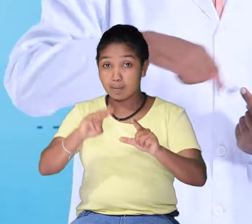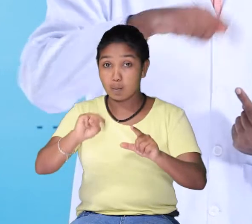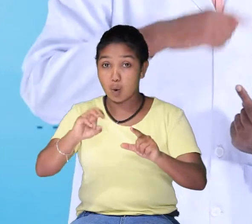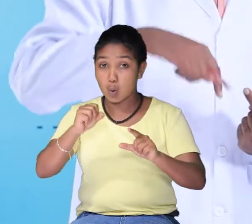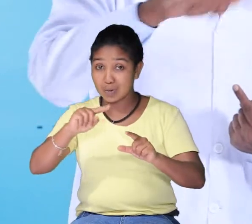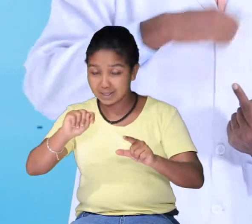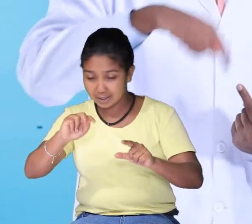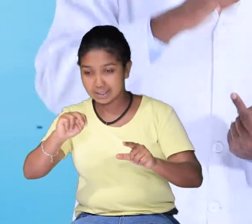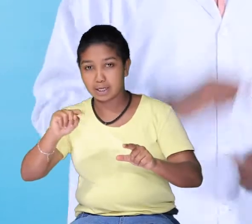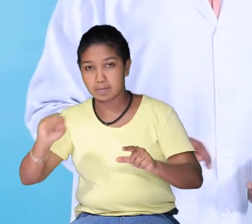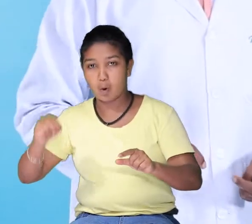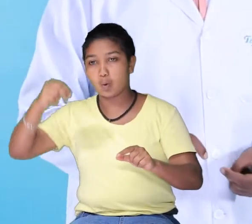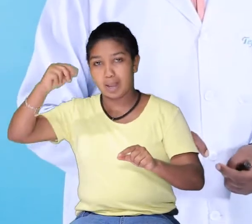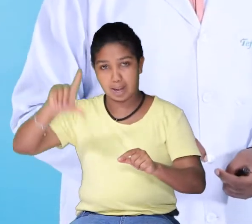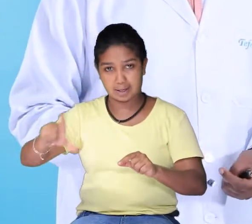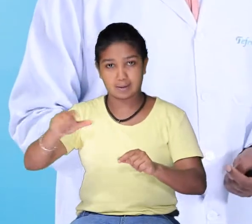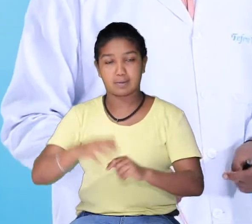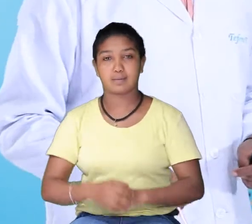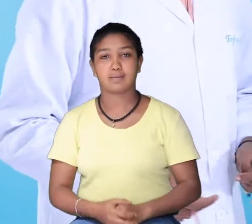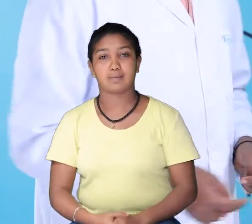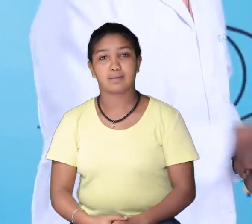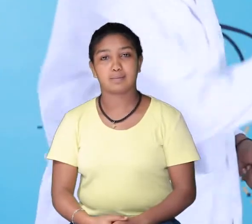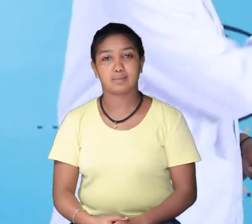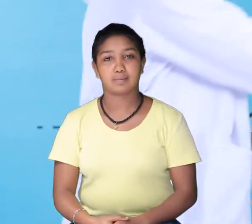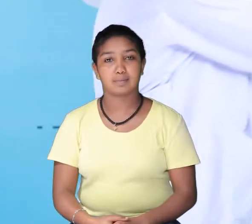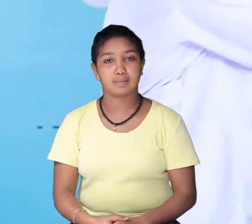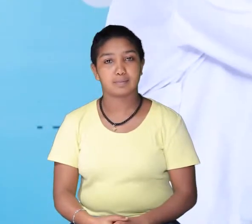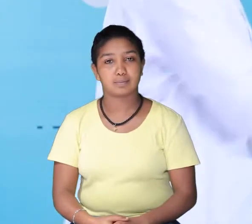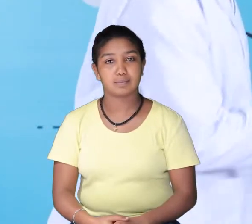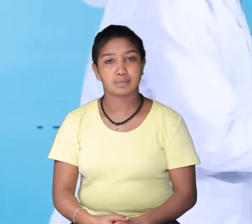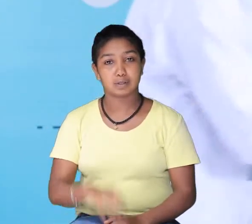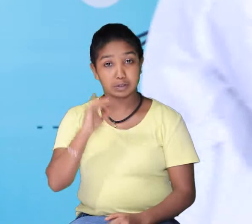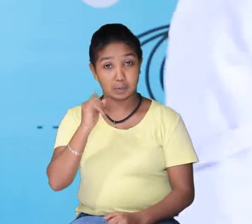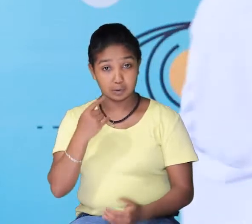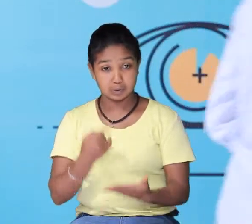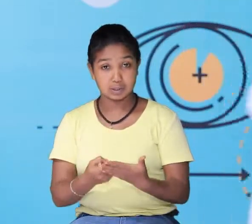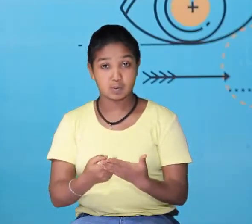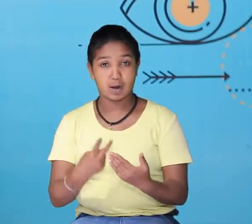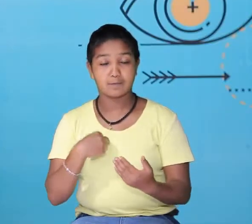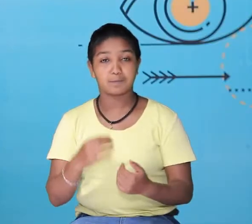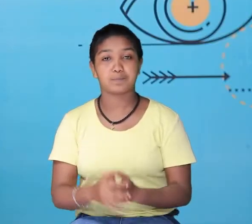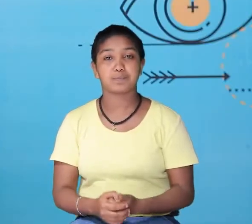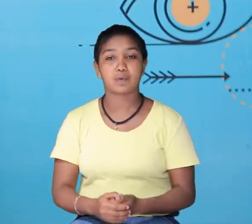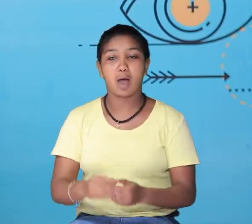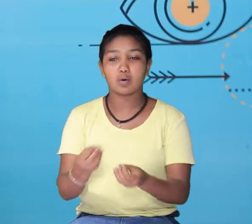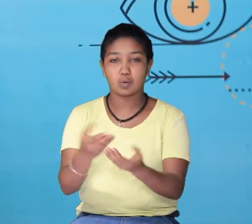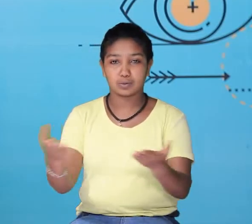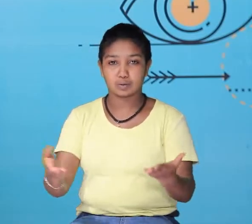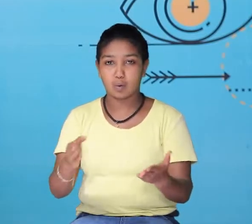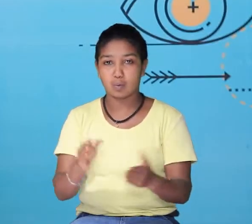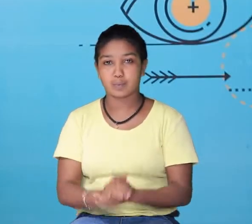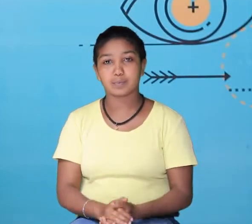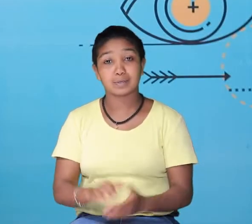the momentum of rotating bodies. Suppose here you have an object or a point